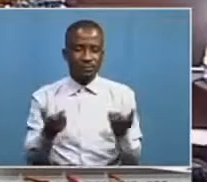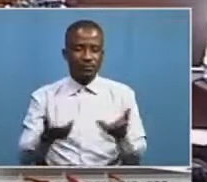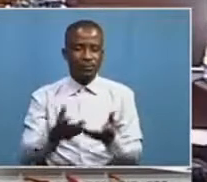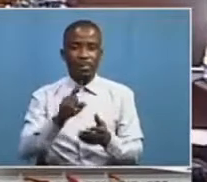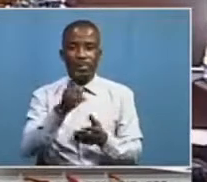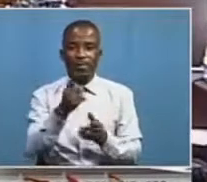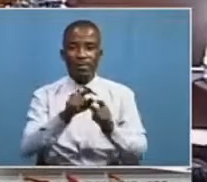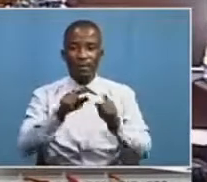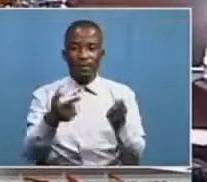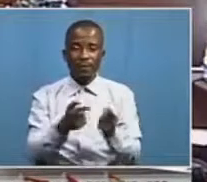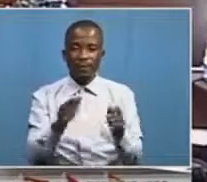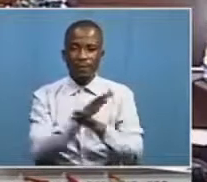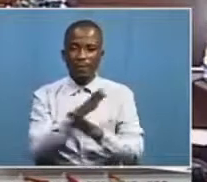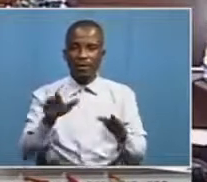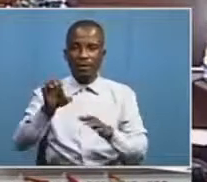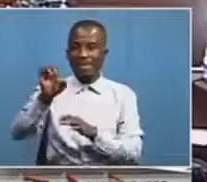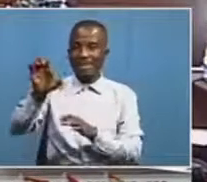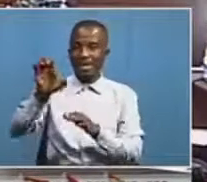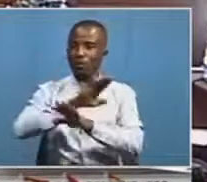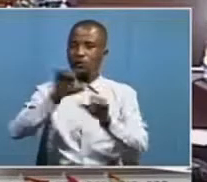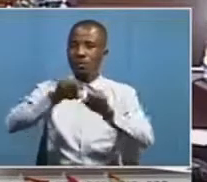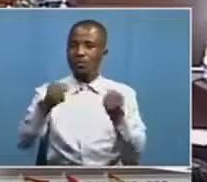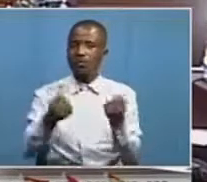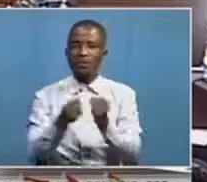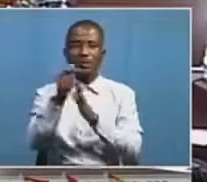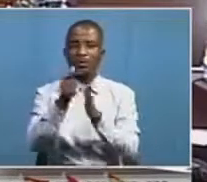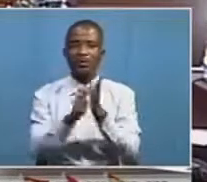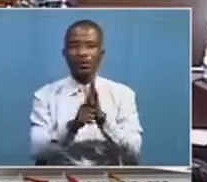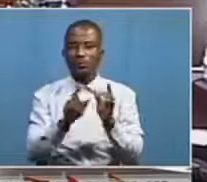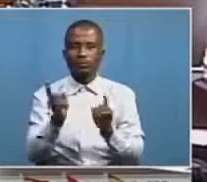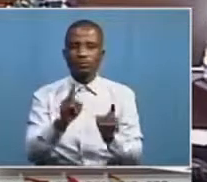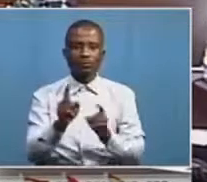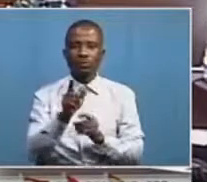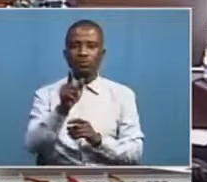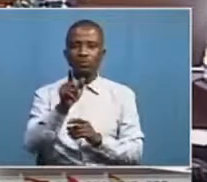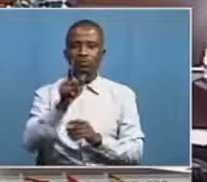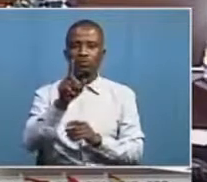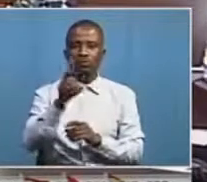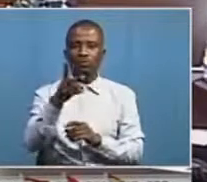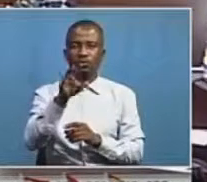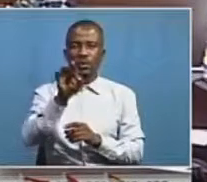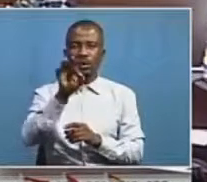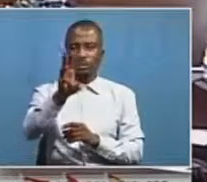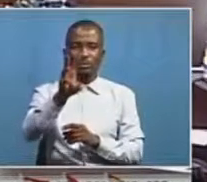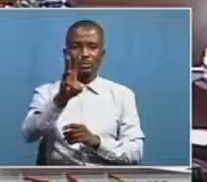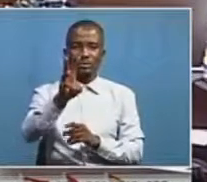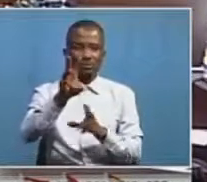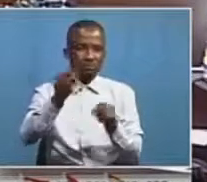respondent did not breach Clause B of Article 296, as its